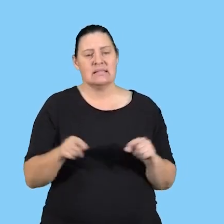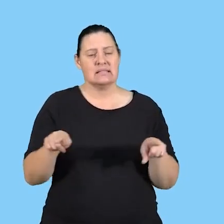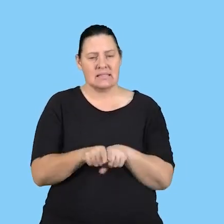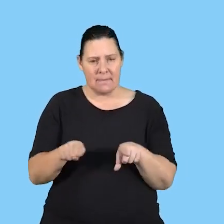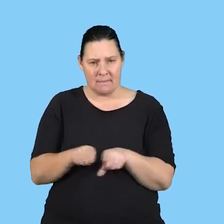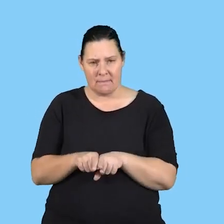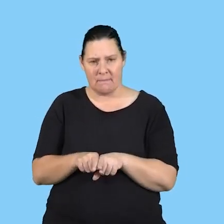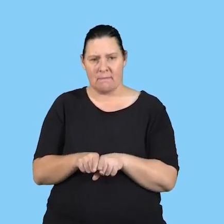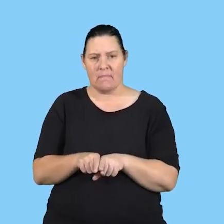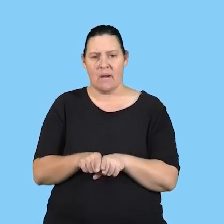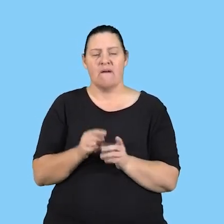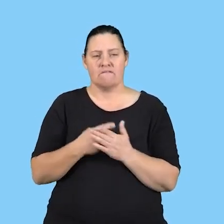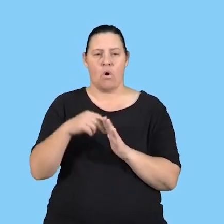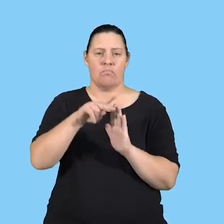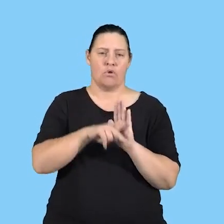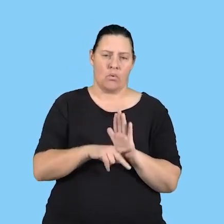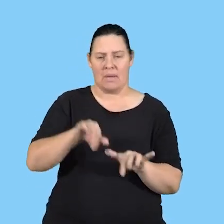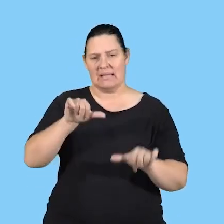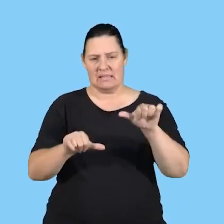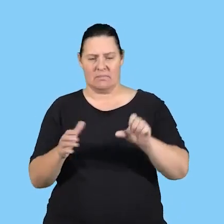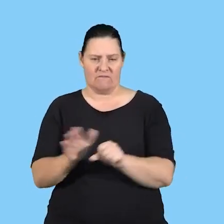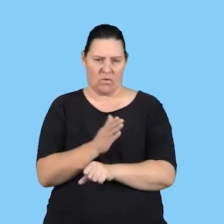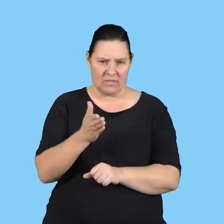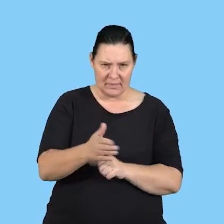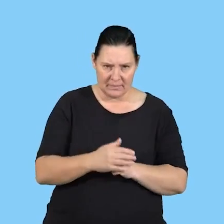as for the entire program of assessment.